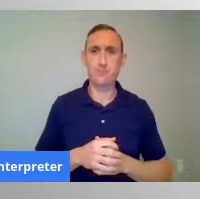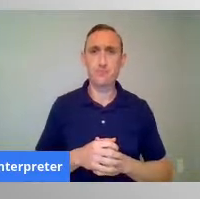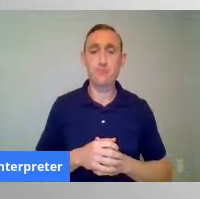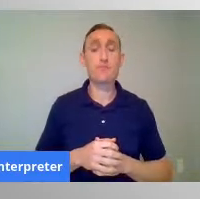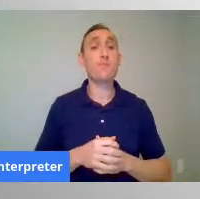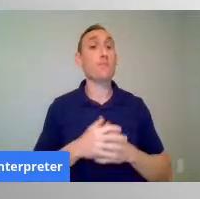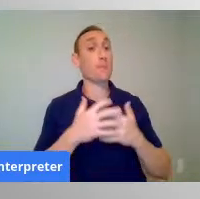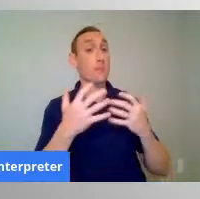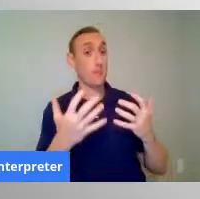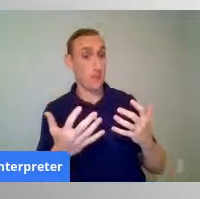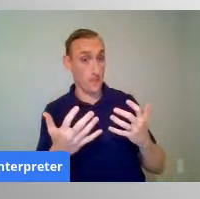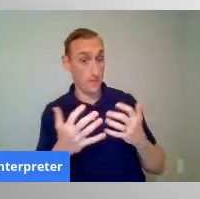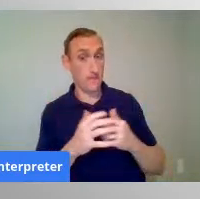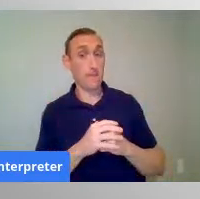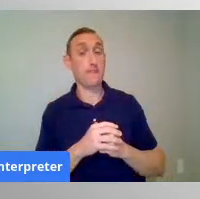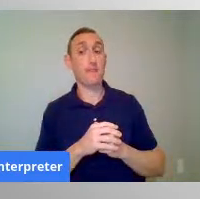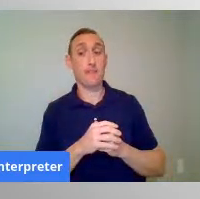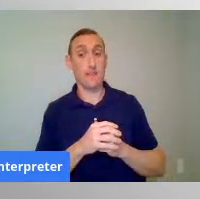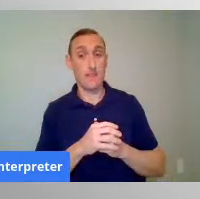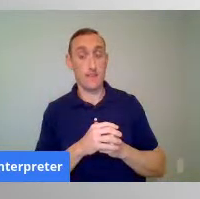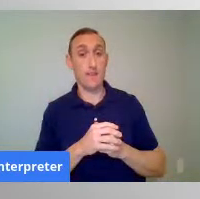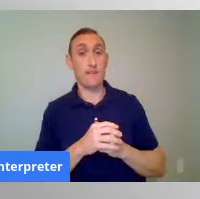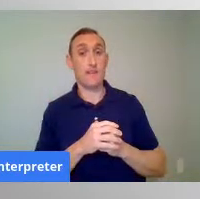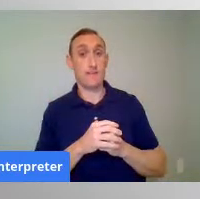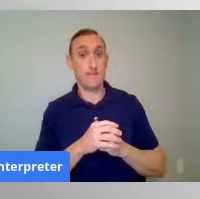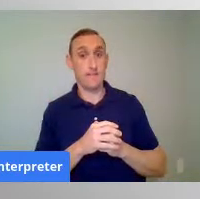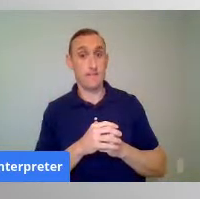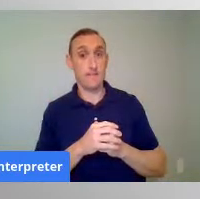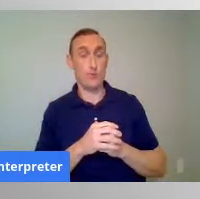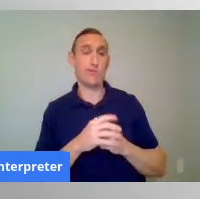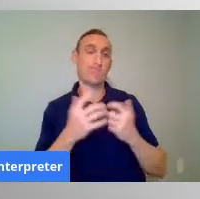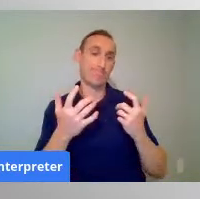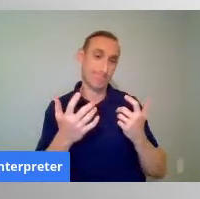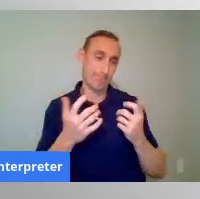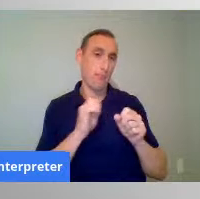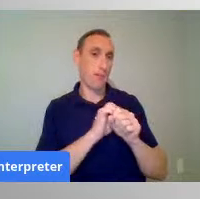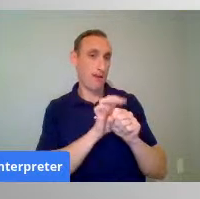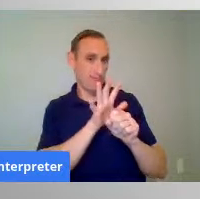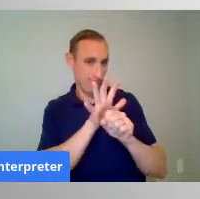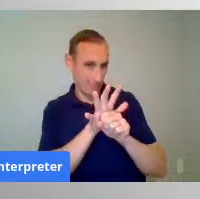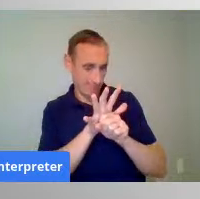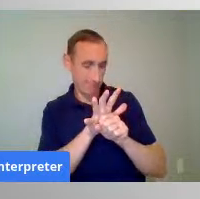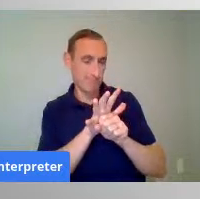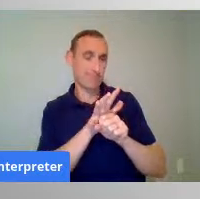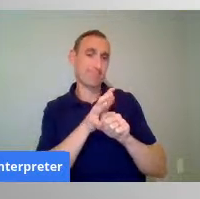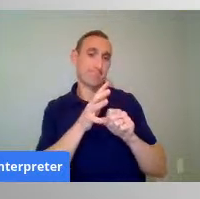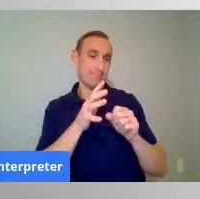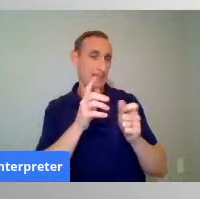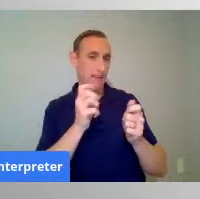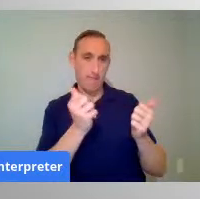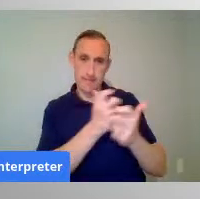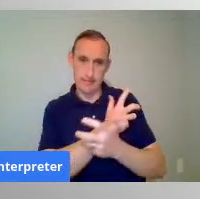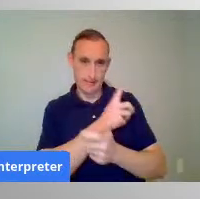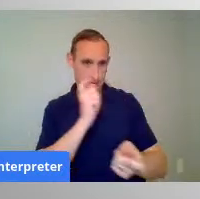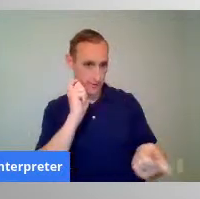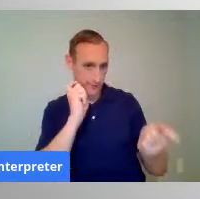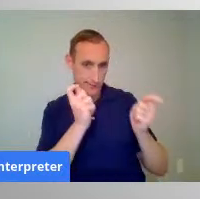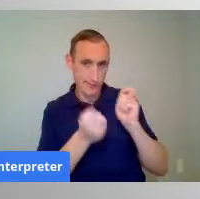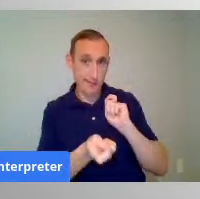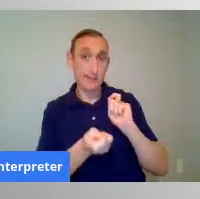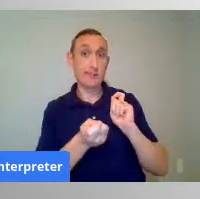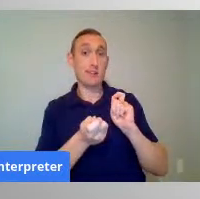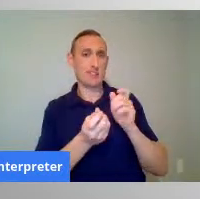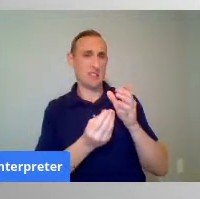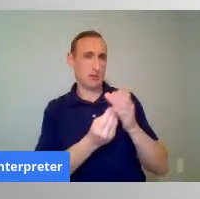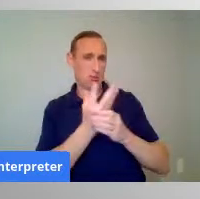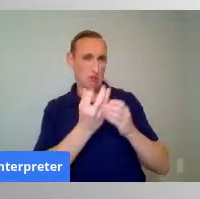So just at the cusp, I guess, of the pandemic, the spring is always hard because students start